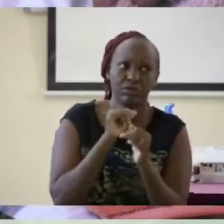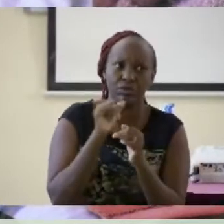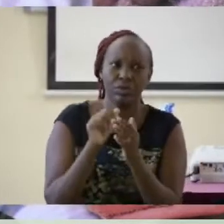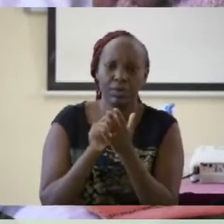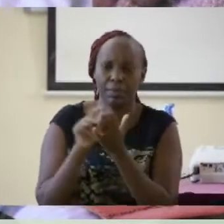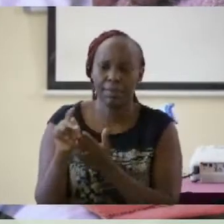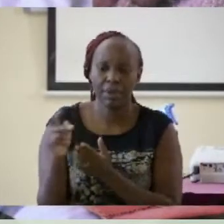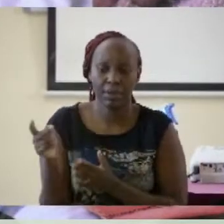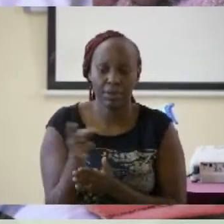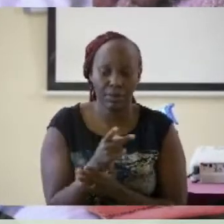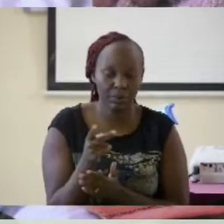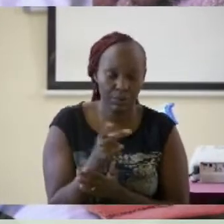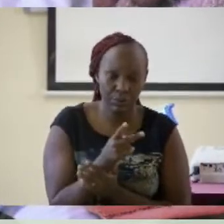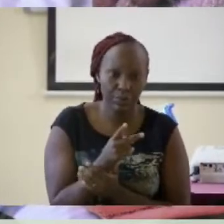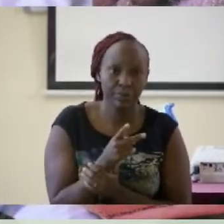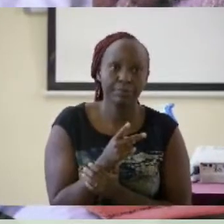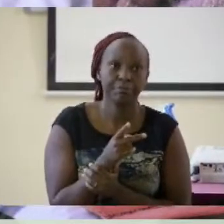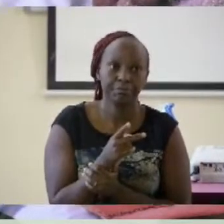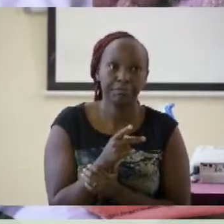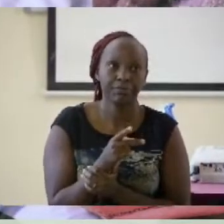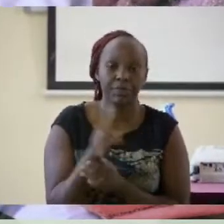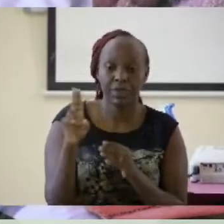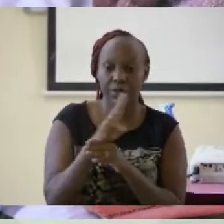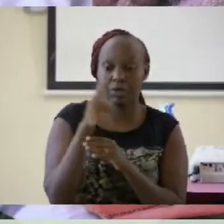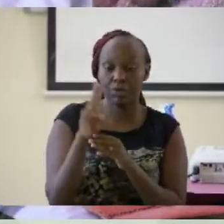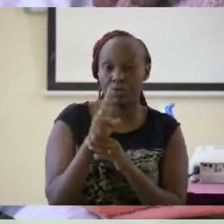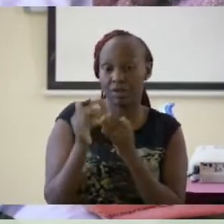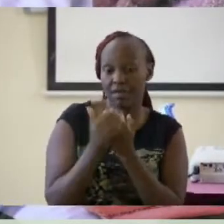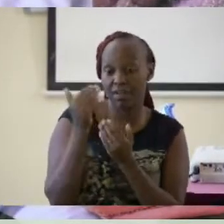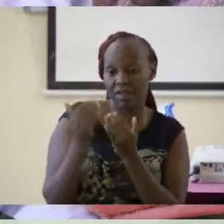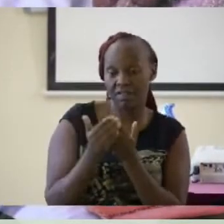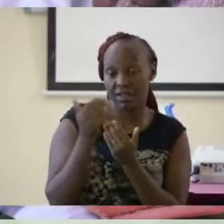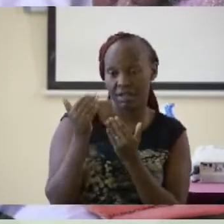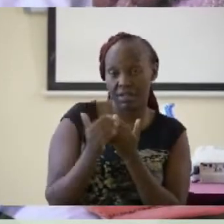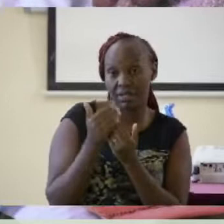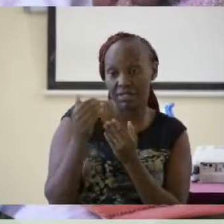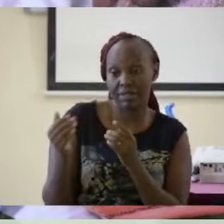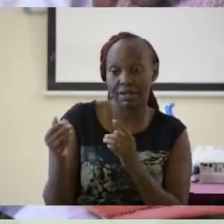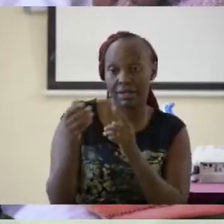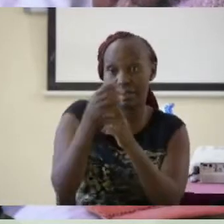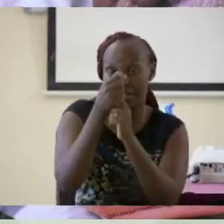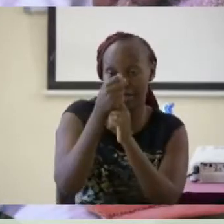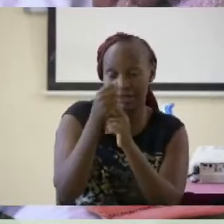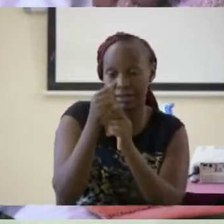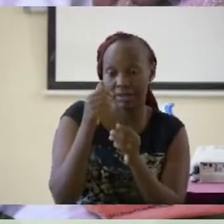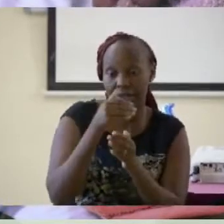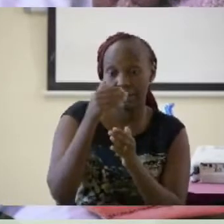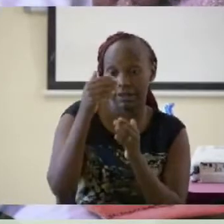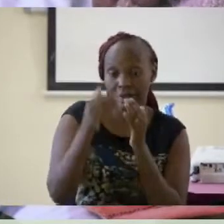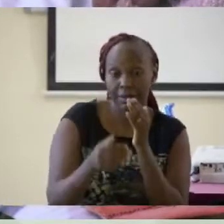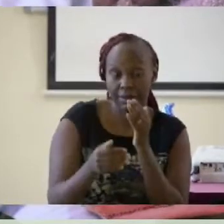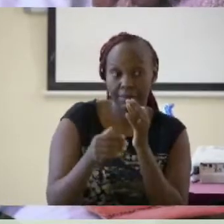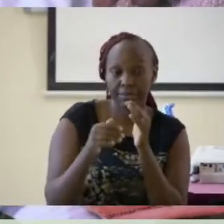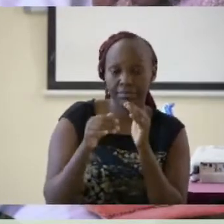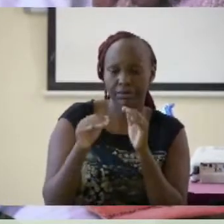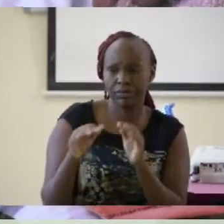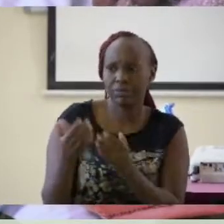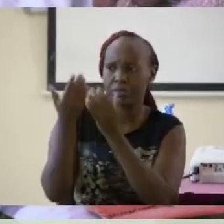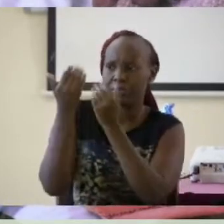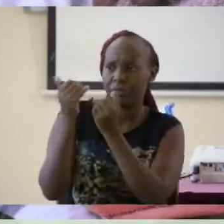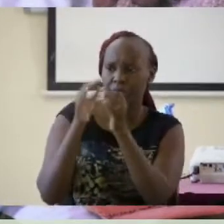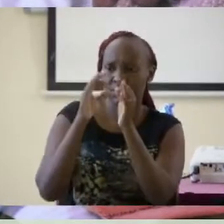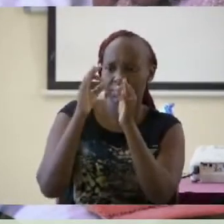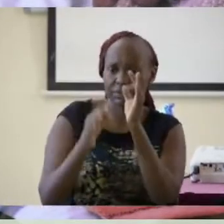these actors, then they will use favors that they get, and then at the end, when we expect justice